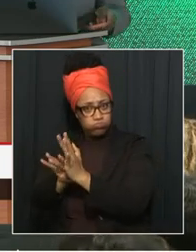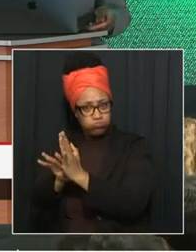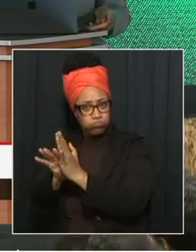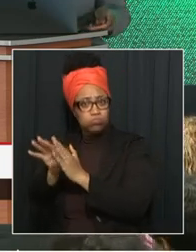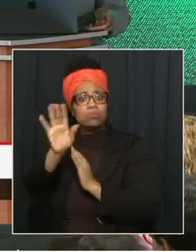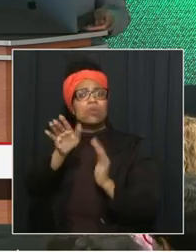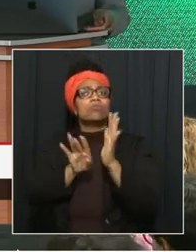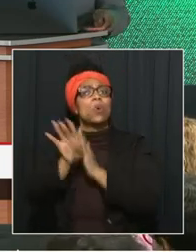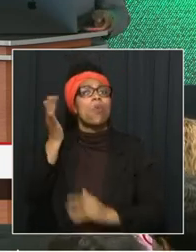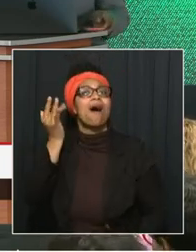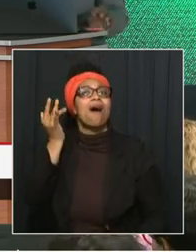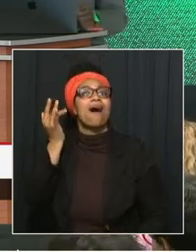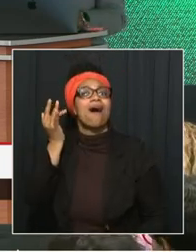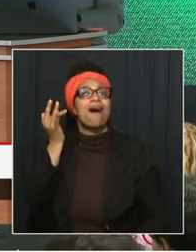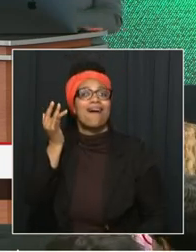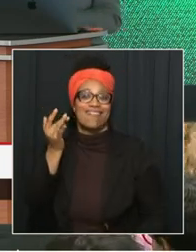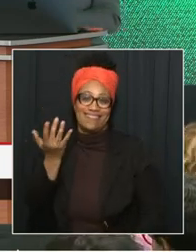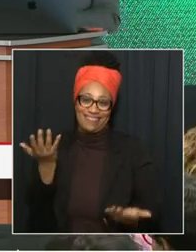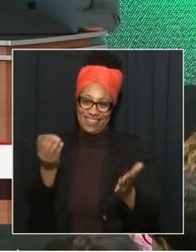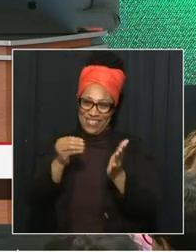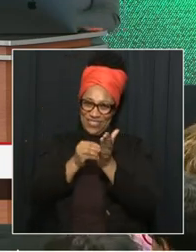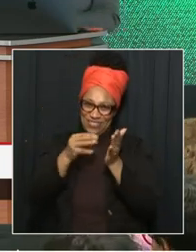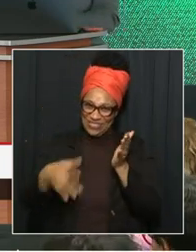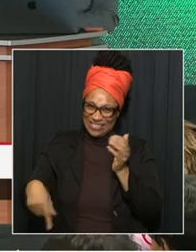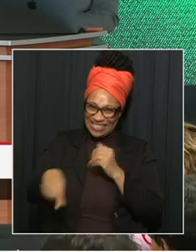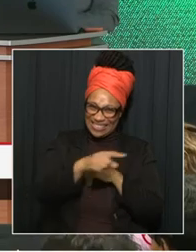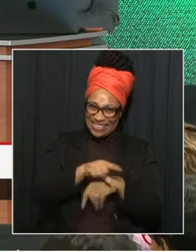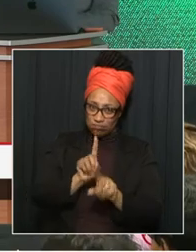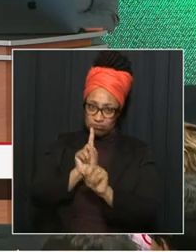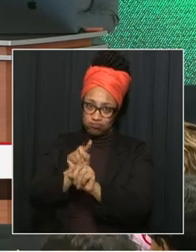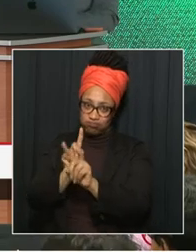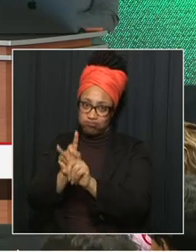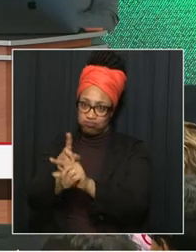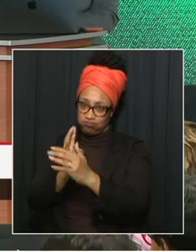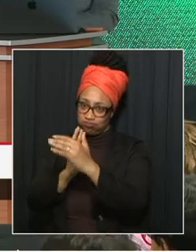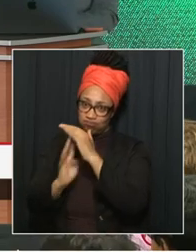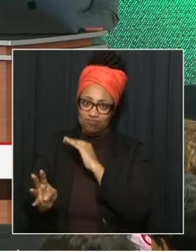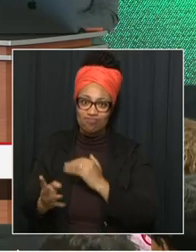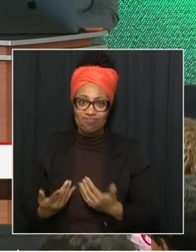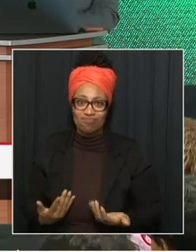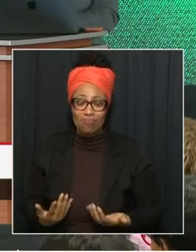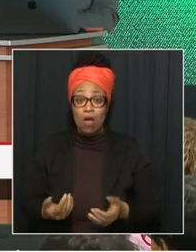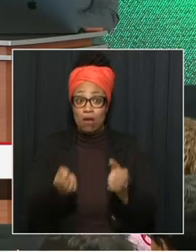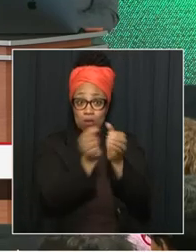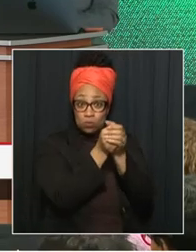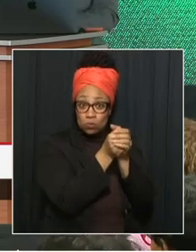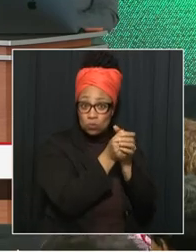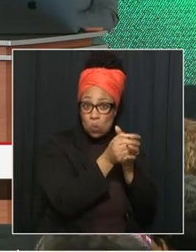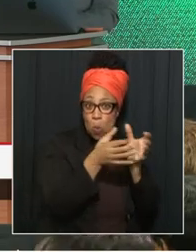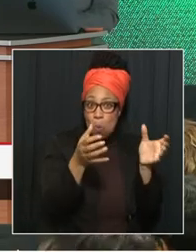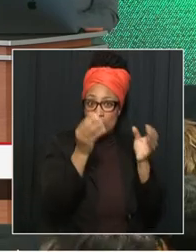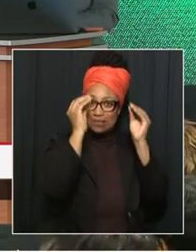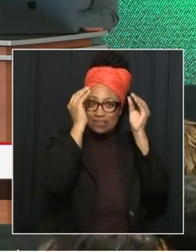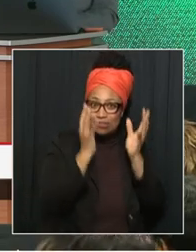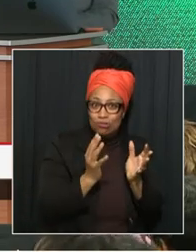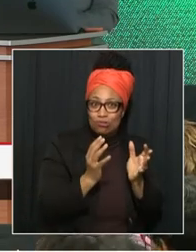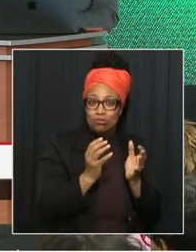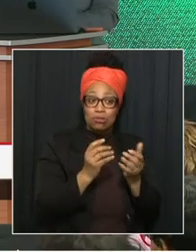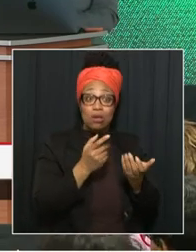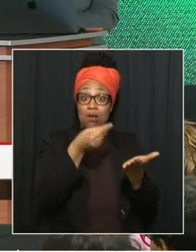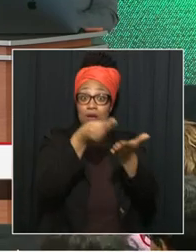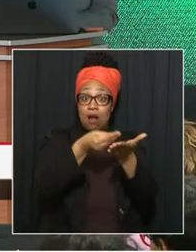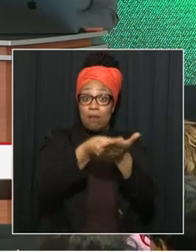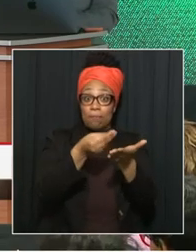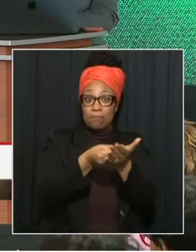school population has grown. What we pay our teachers have grown. I have signed 3